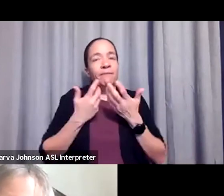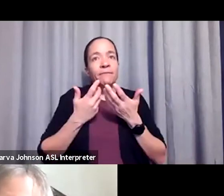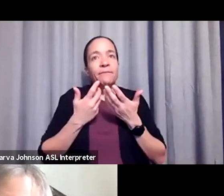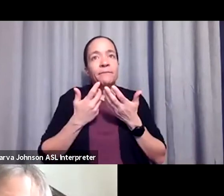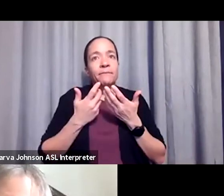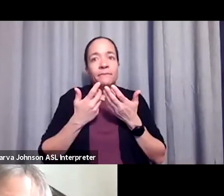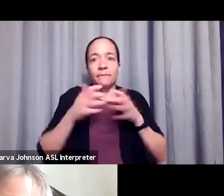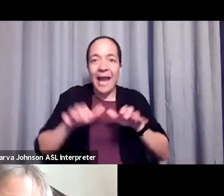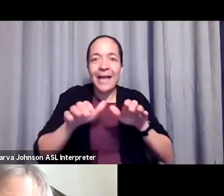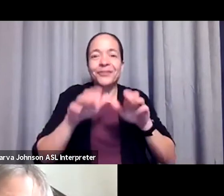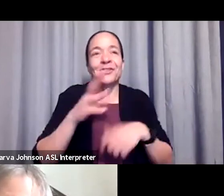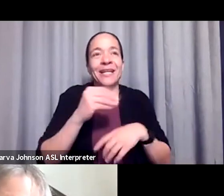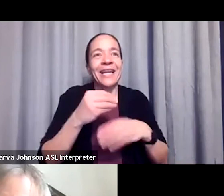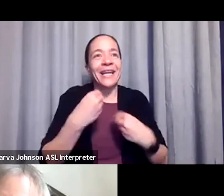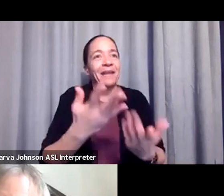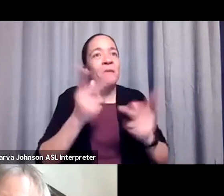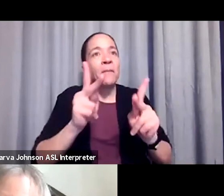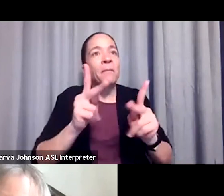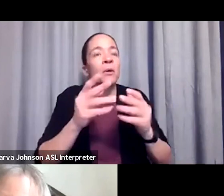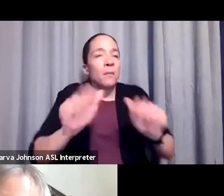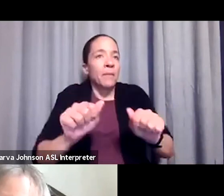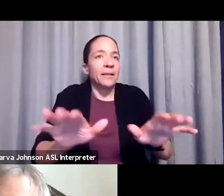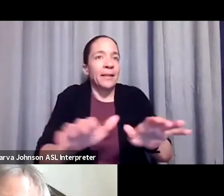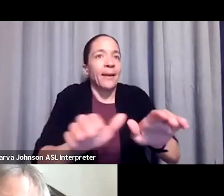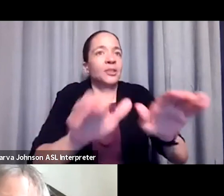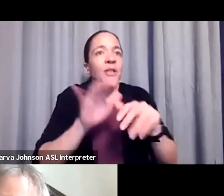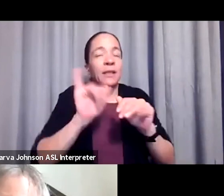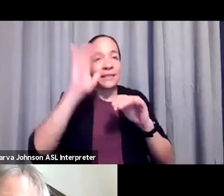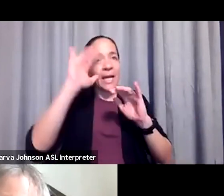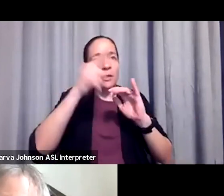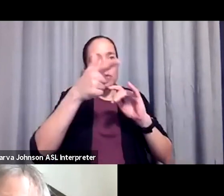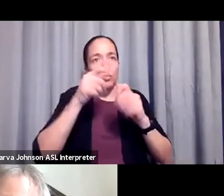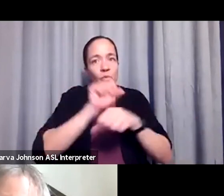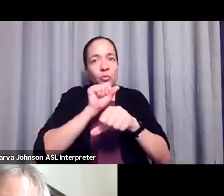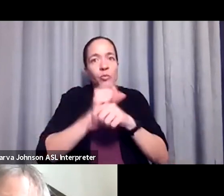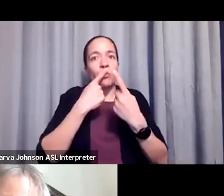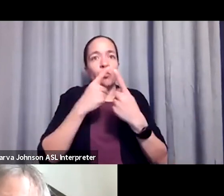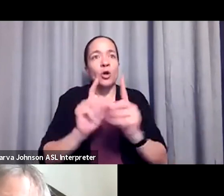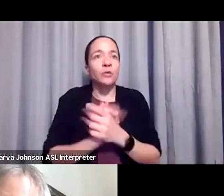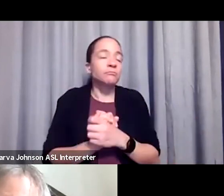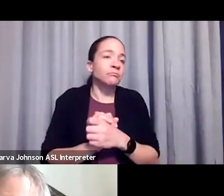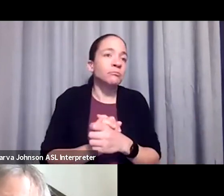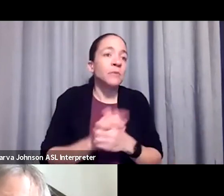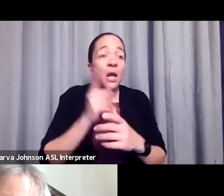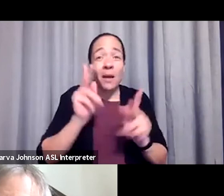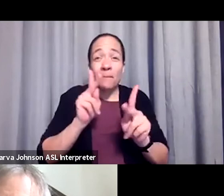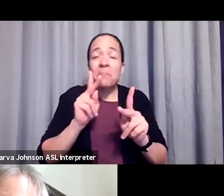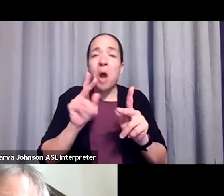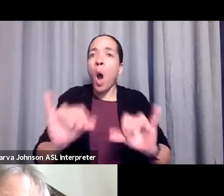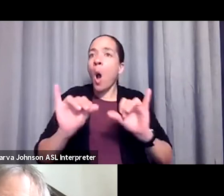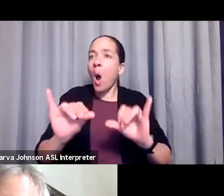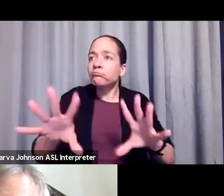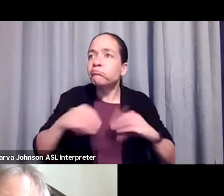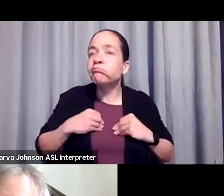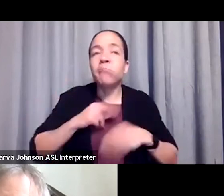only way you'll see if what you're doing is working. Do you start to see other people pick it up really naturally? Does it make sense